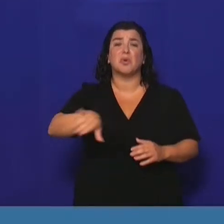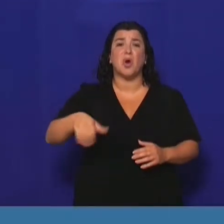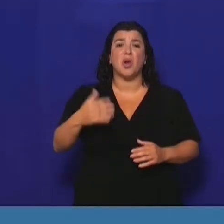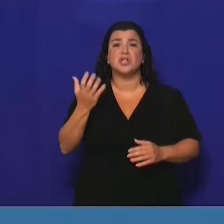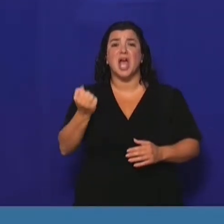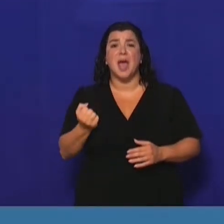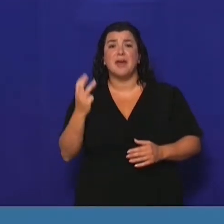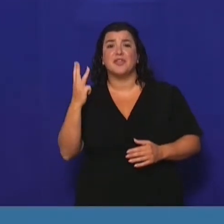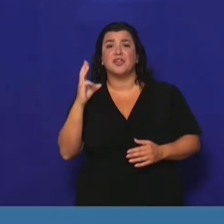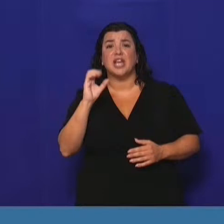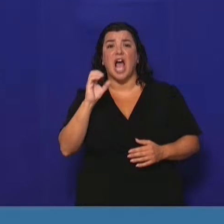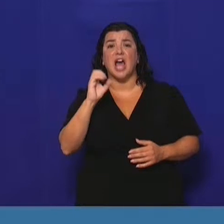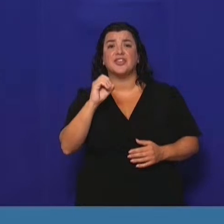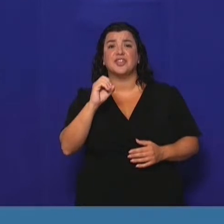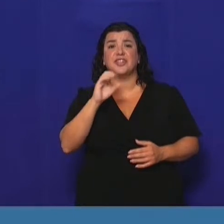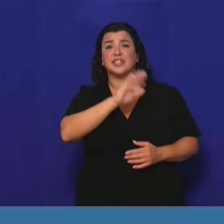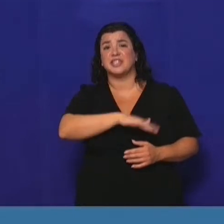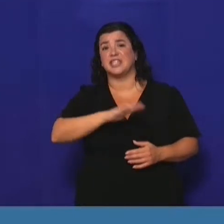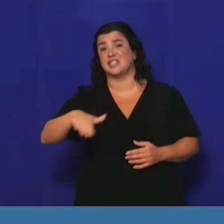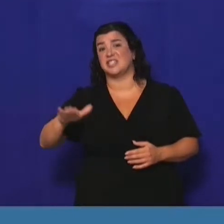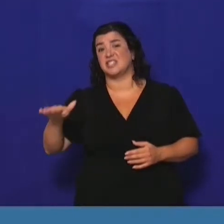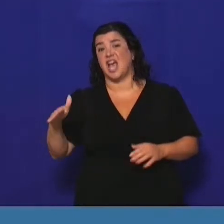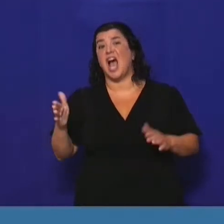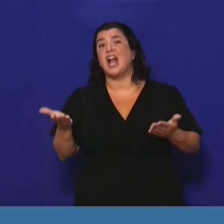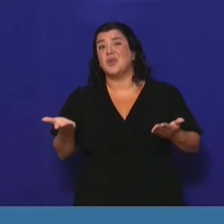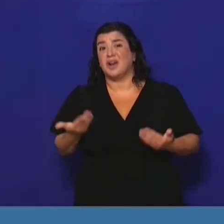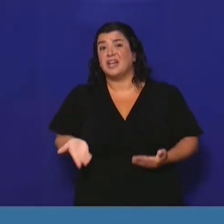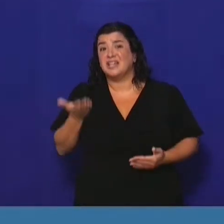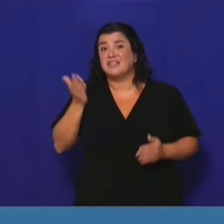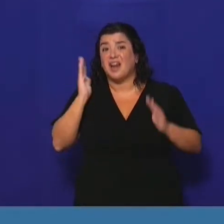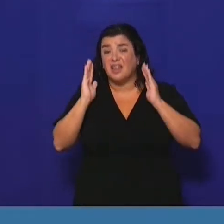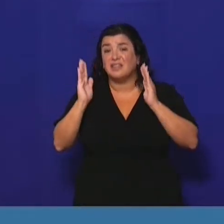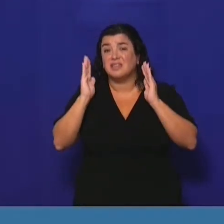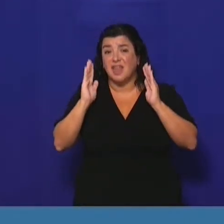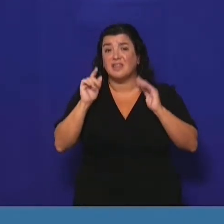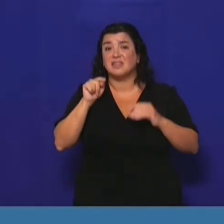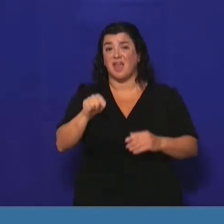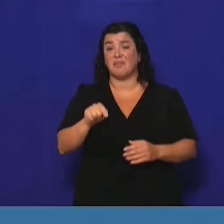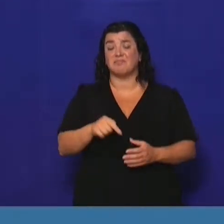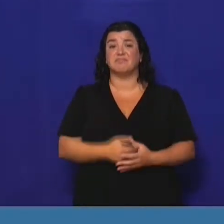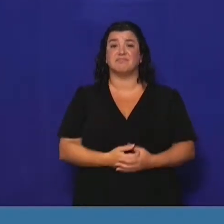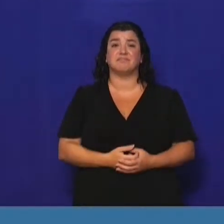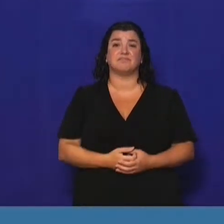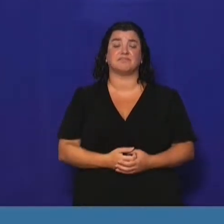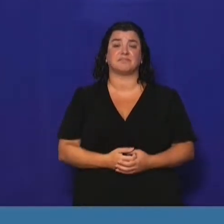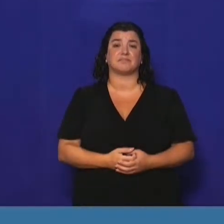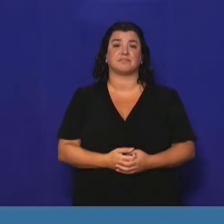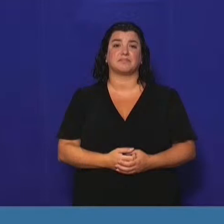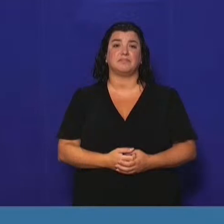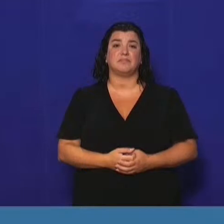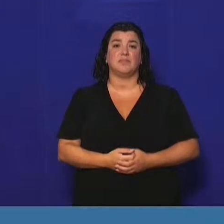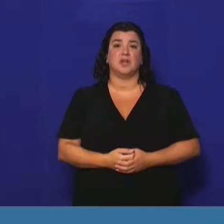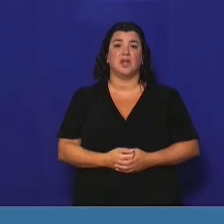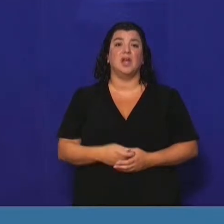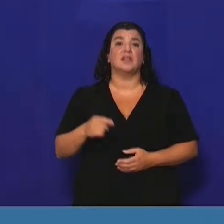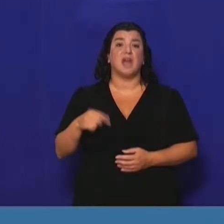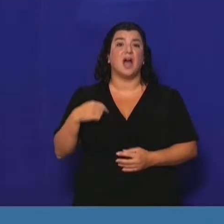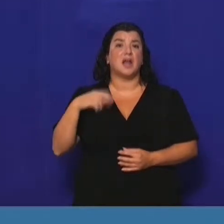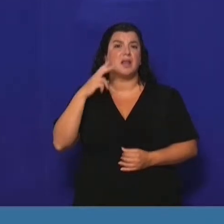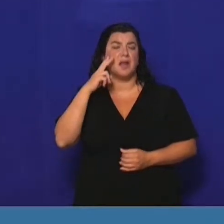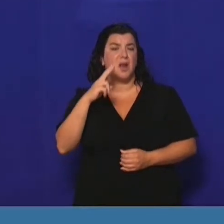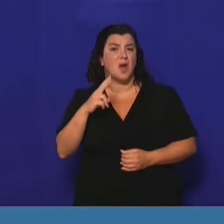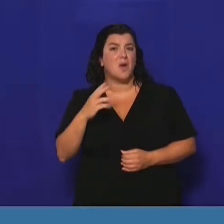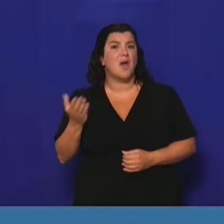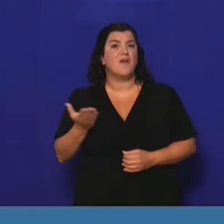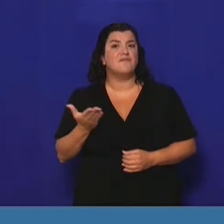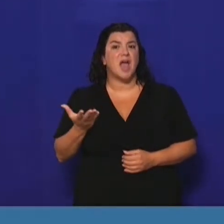300 resident u allura hemmhekk iżjed trid toqgħod attent li inti tevita li jinfresh. U dak kien li rajna fejn kien hemm